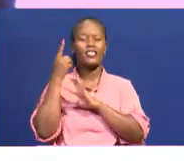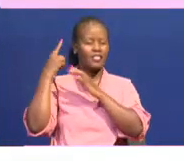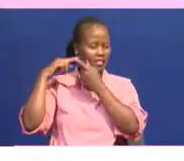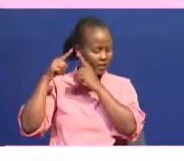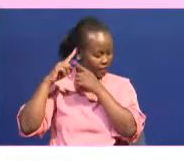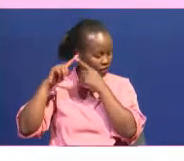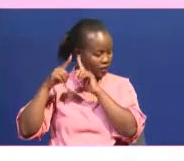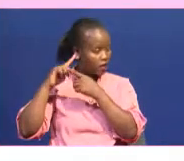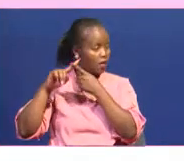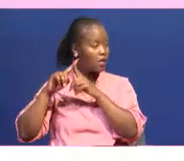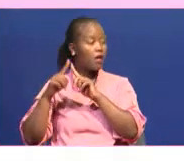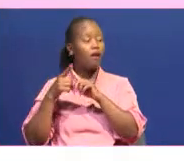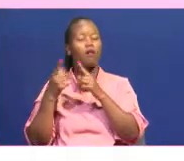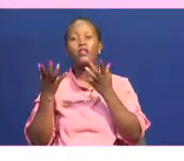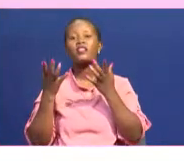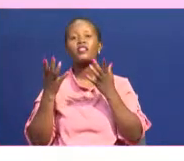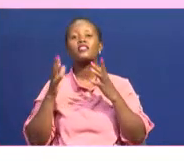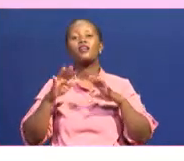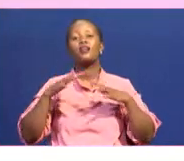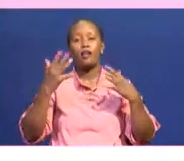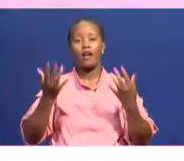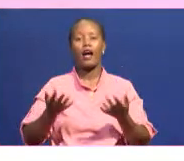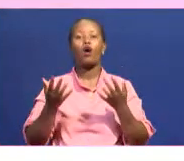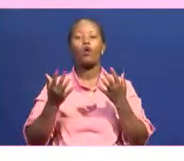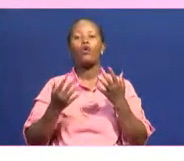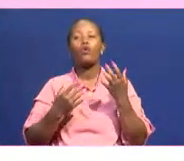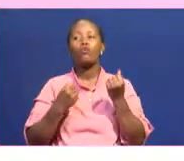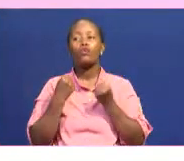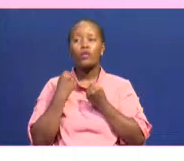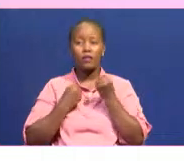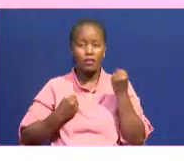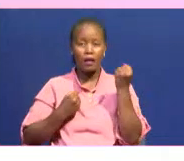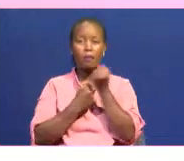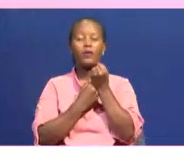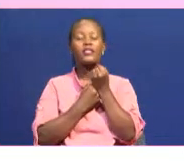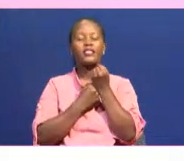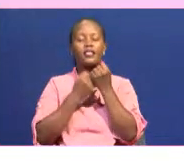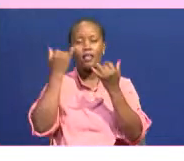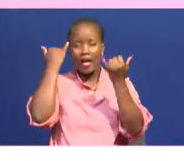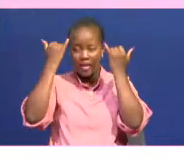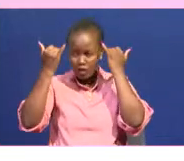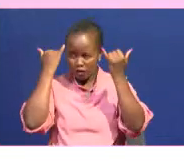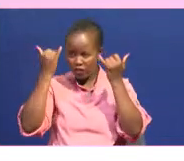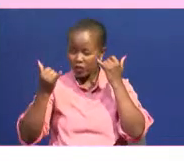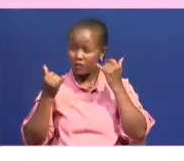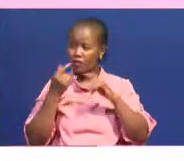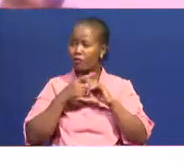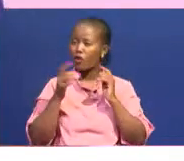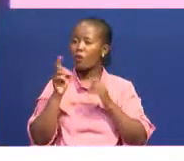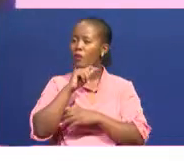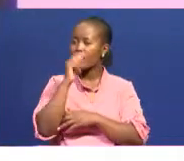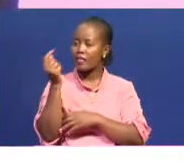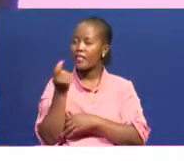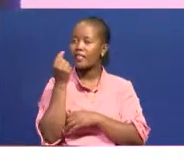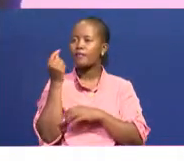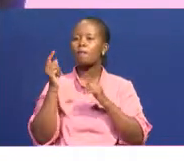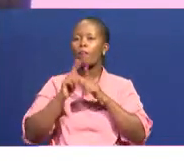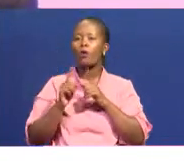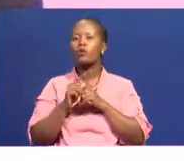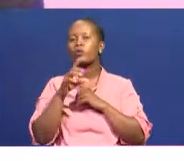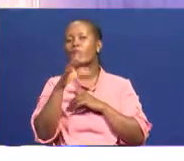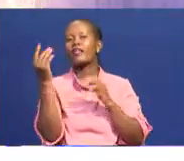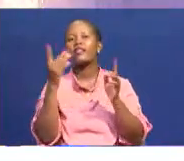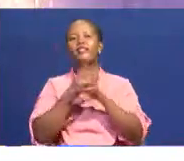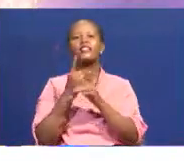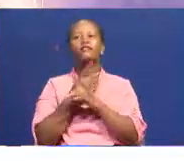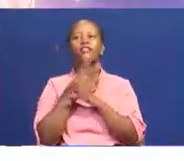how we can be able to support the innovations that are coming out of Kenya and homegrown